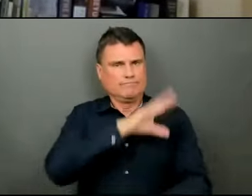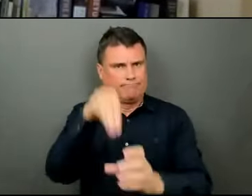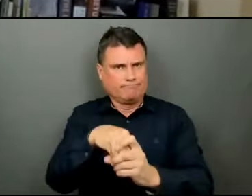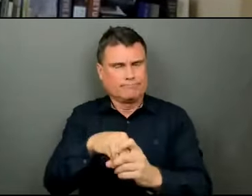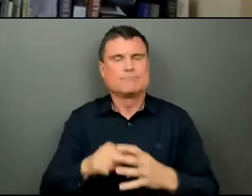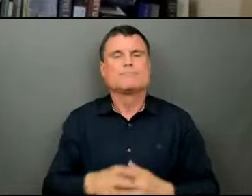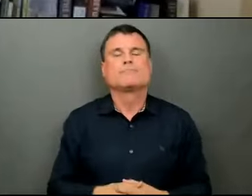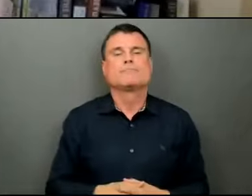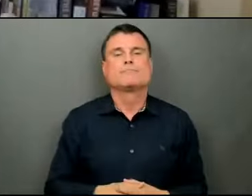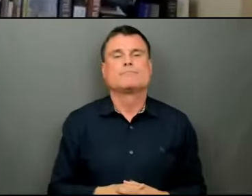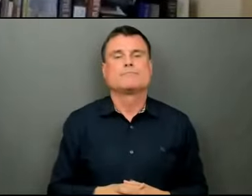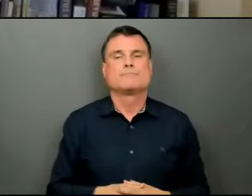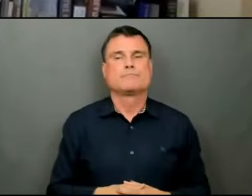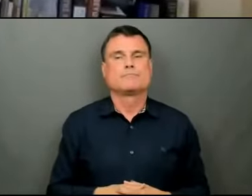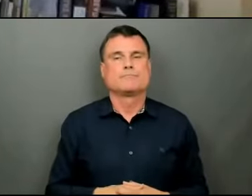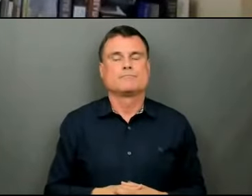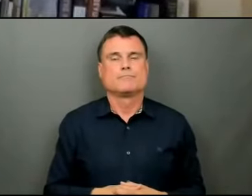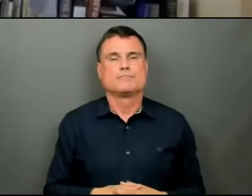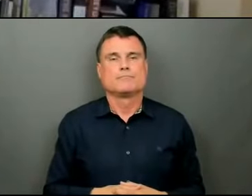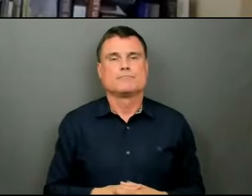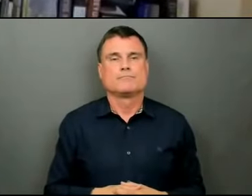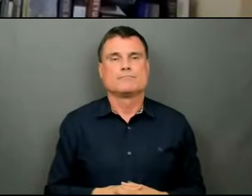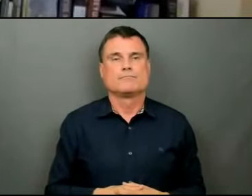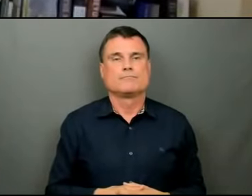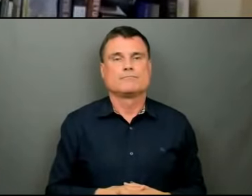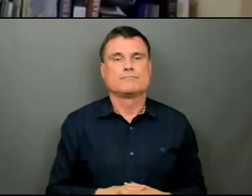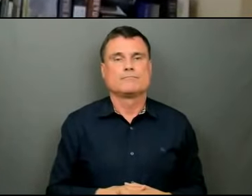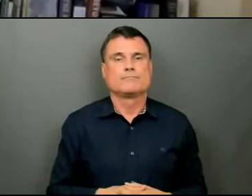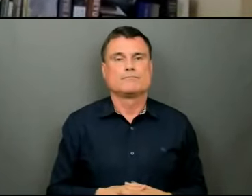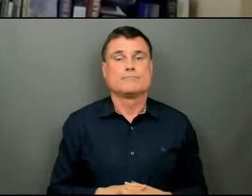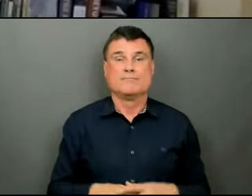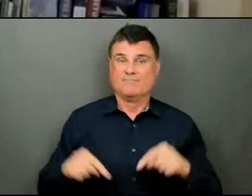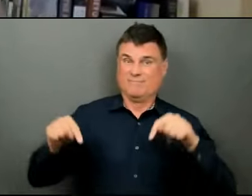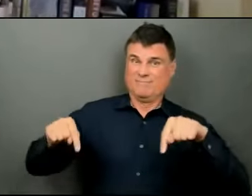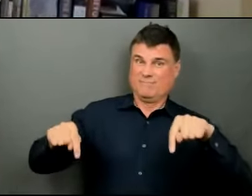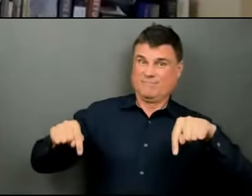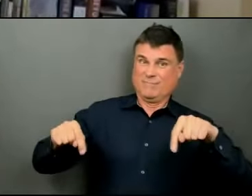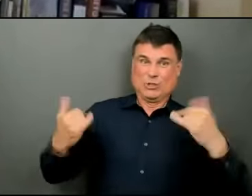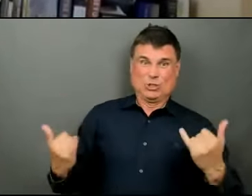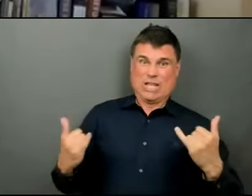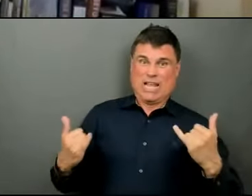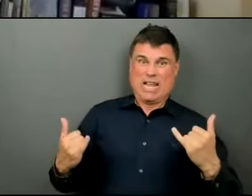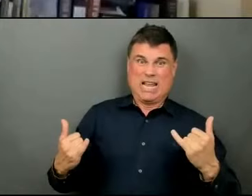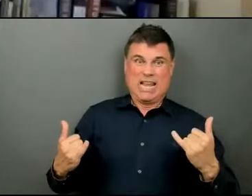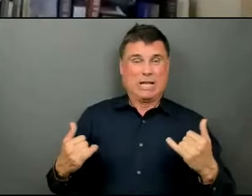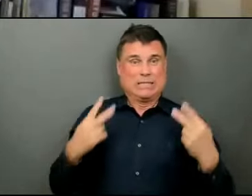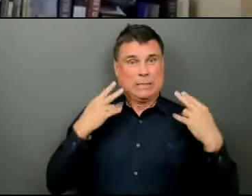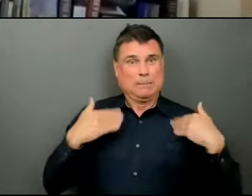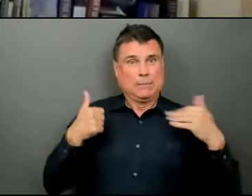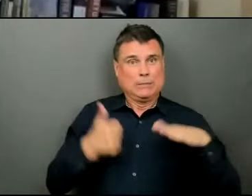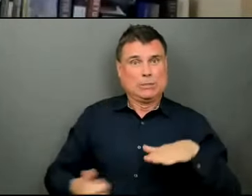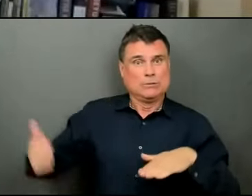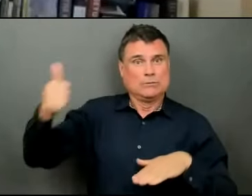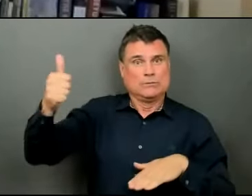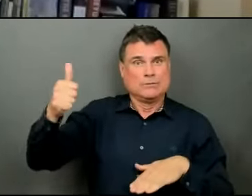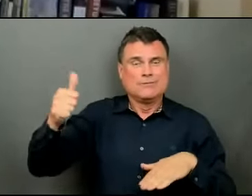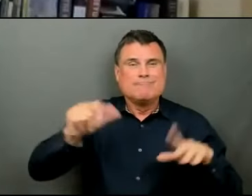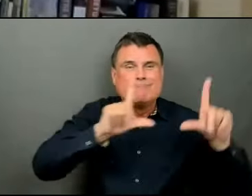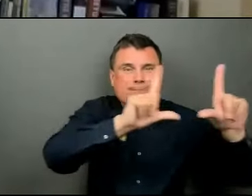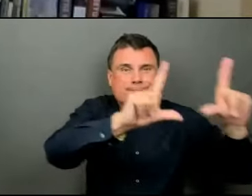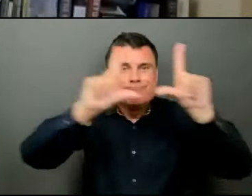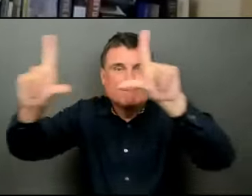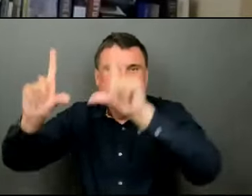These days, do you get really nervous when there's a lot of ministers on a Zoom call, or do you get really excited? And today is definitely an